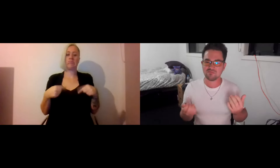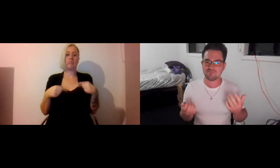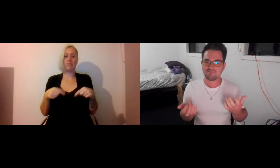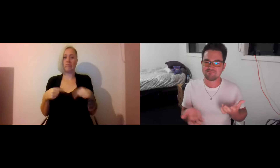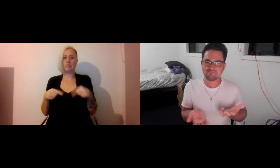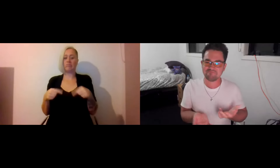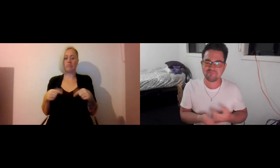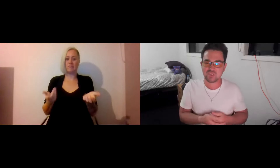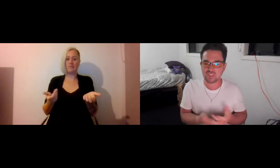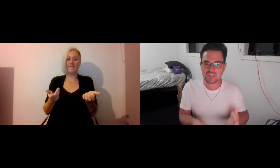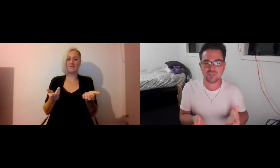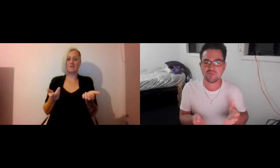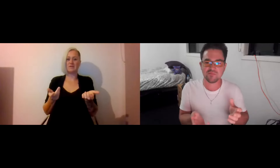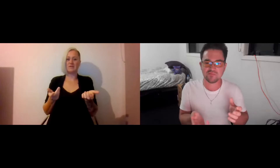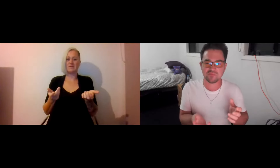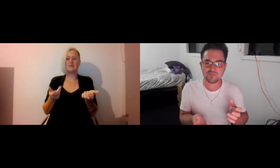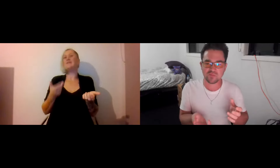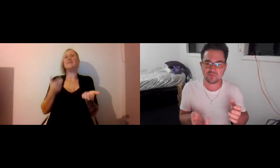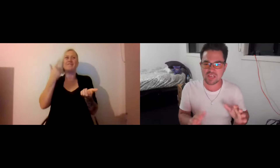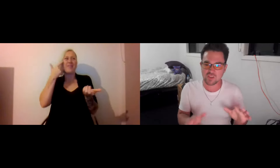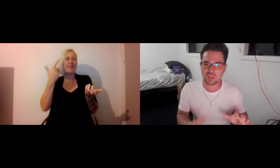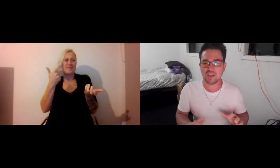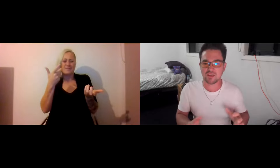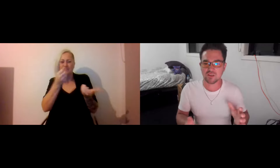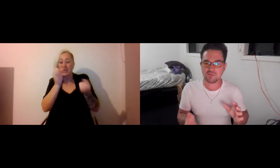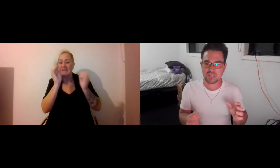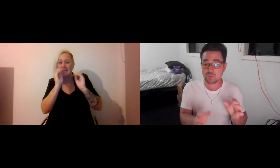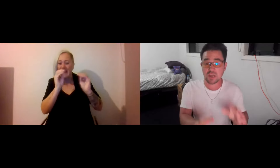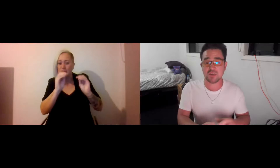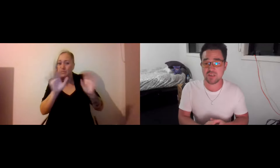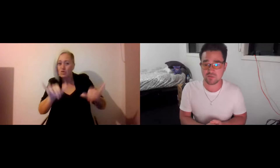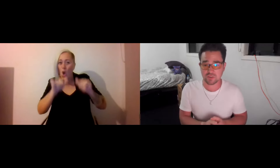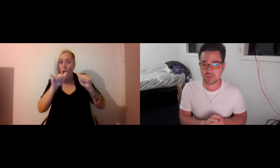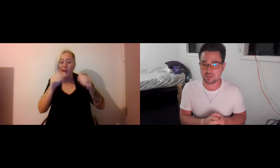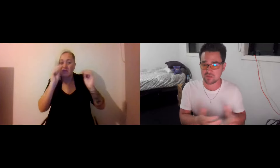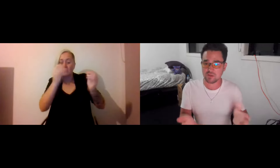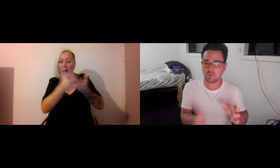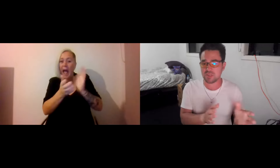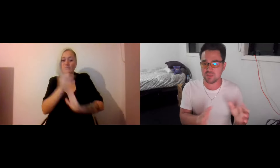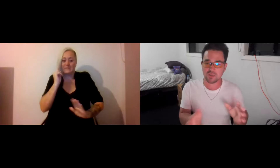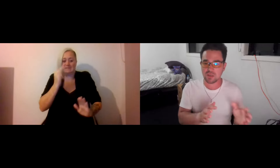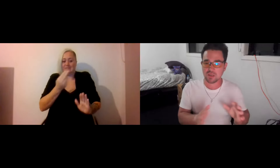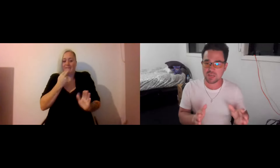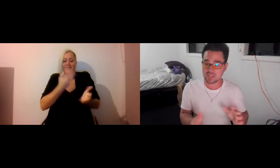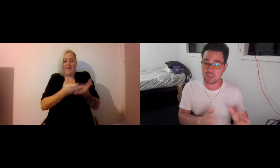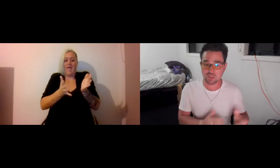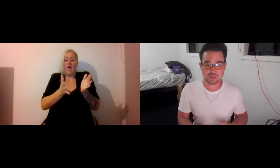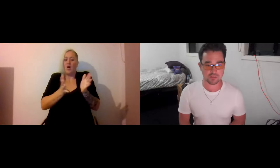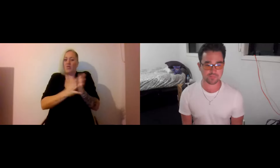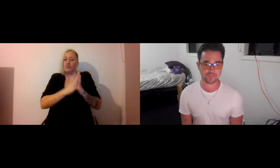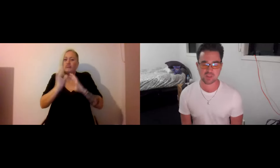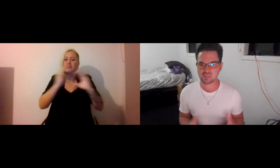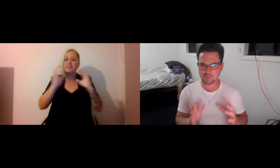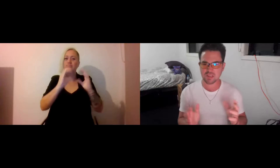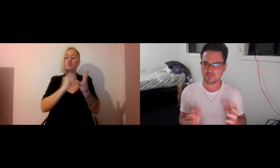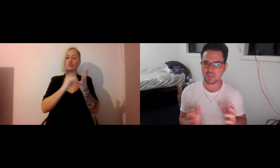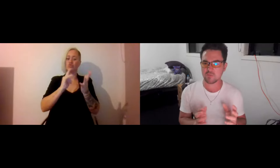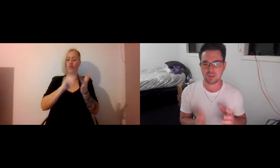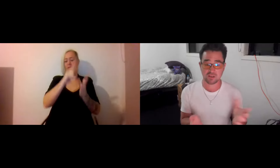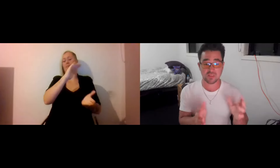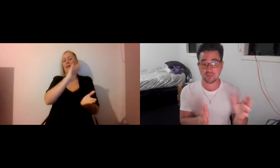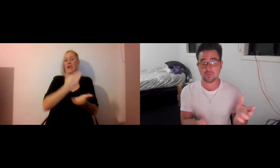think, you should teach them that it's okay, teach them how to be deaf, then they could be less anxious. So that's something